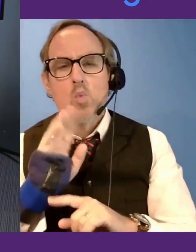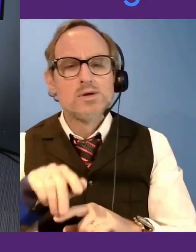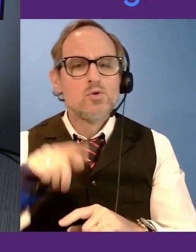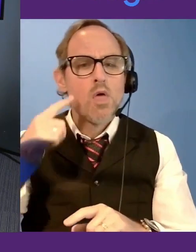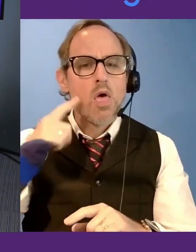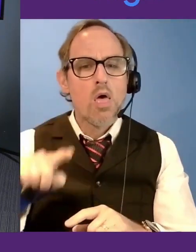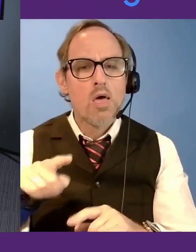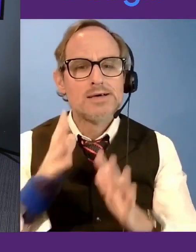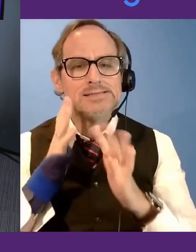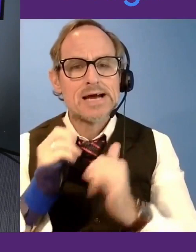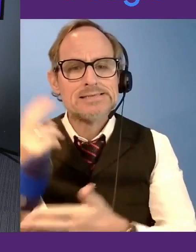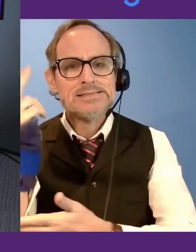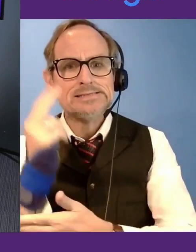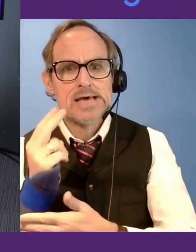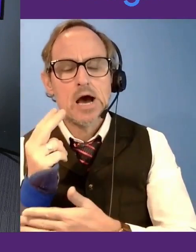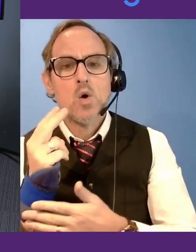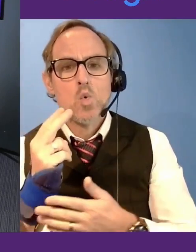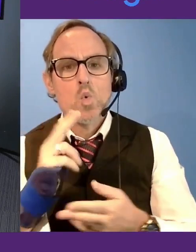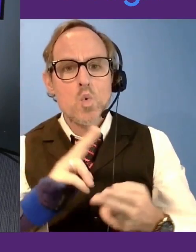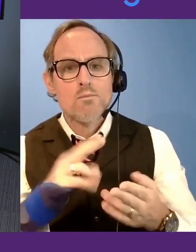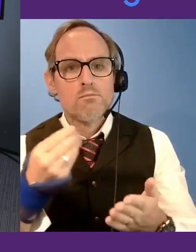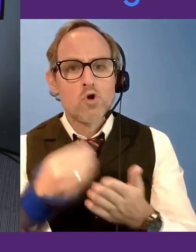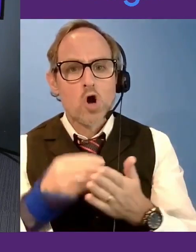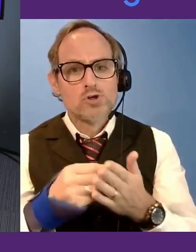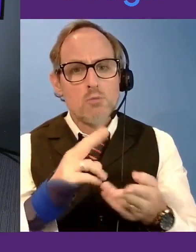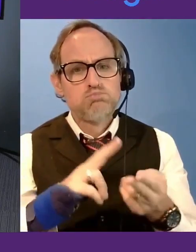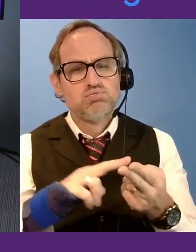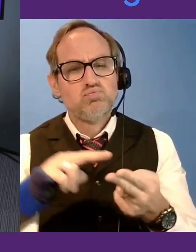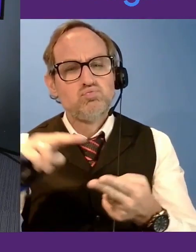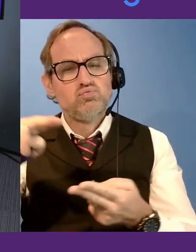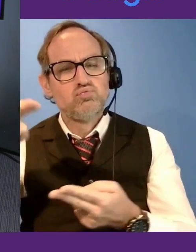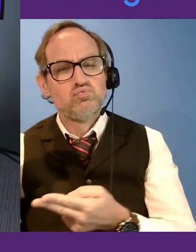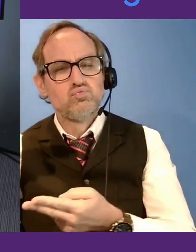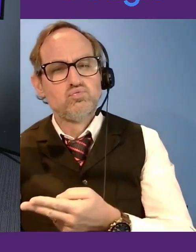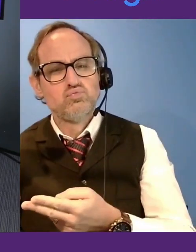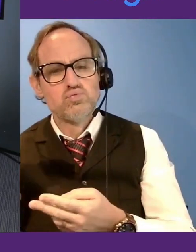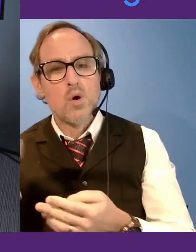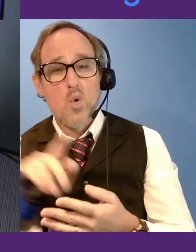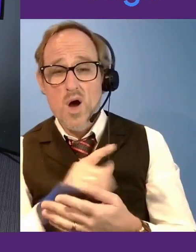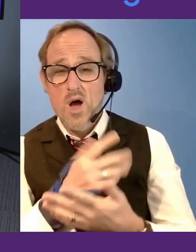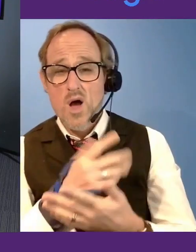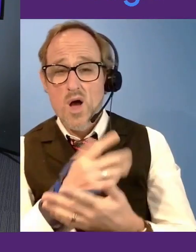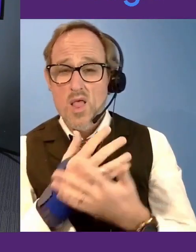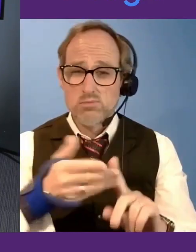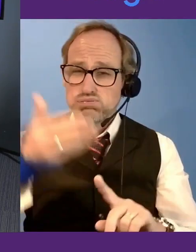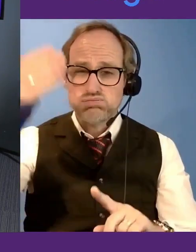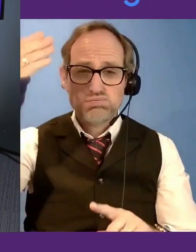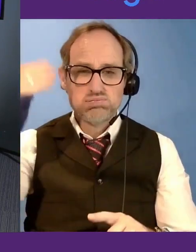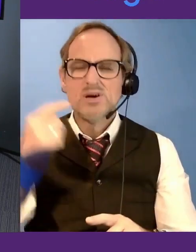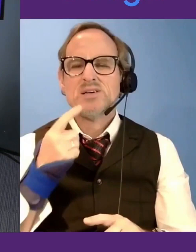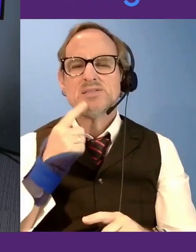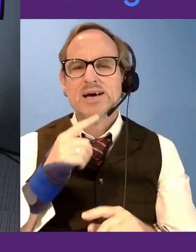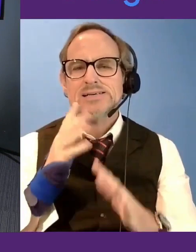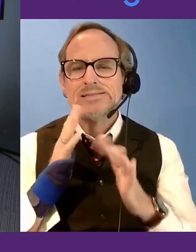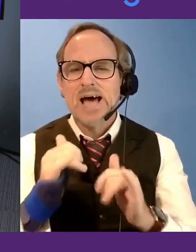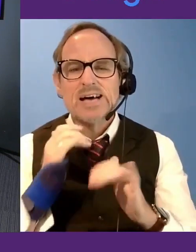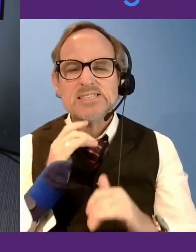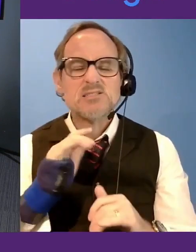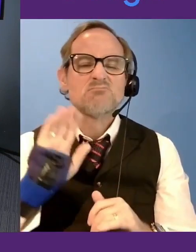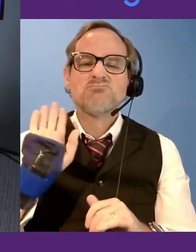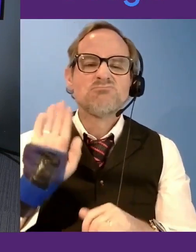was, we'll do it in user acceptance testing. We'll fix it all then. You can. You're not going to want to pay for